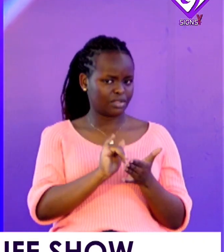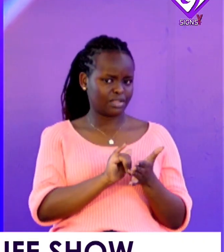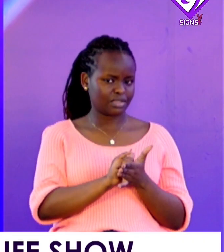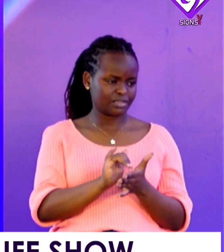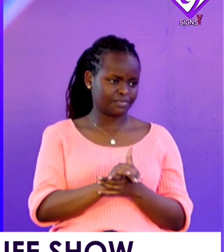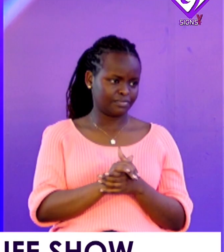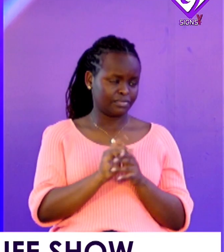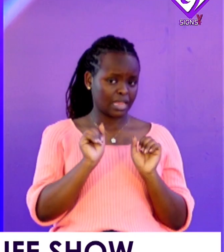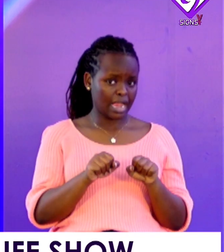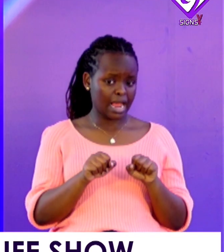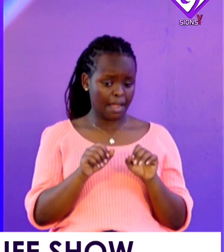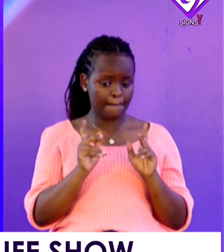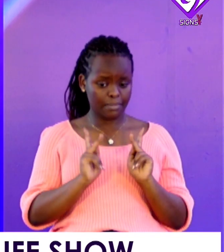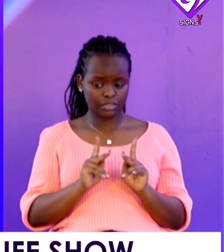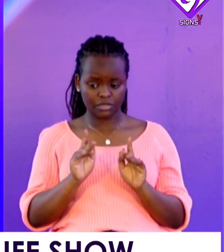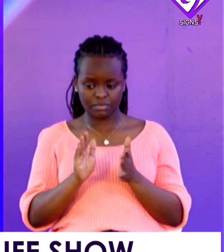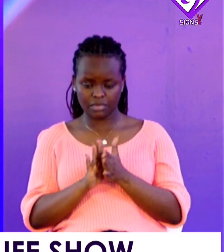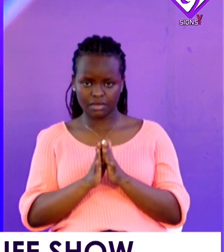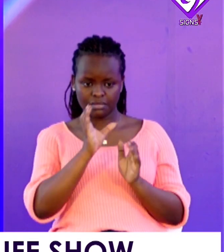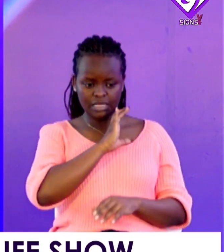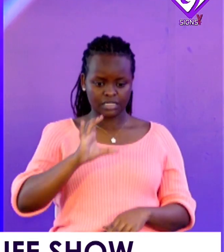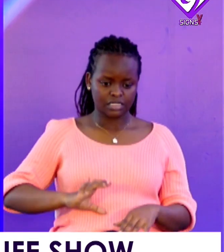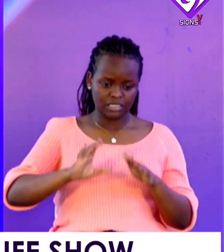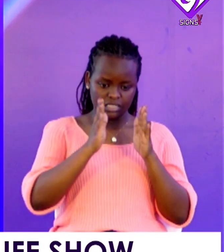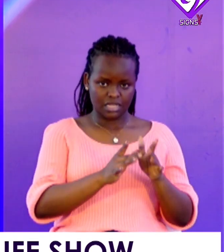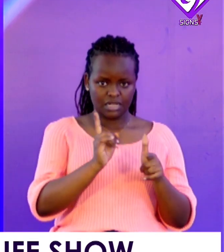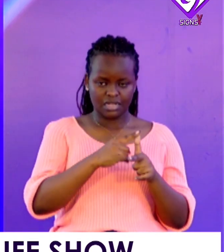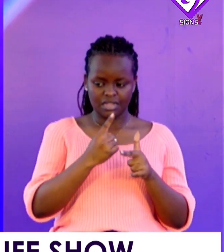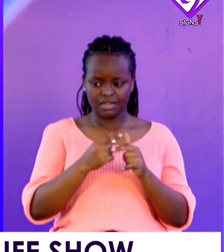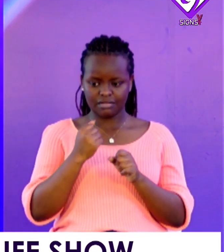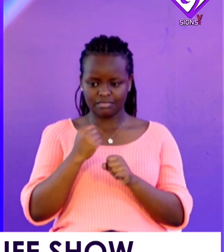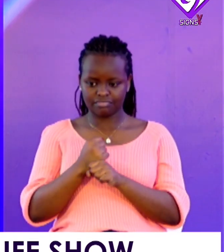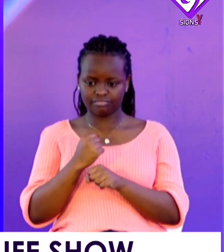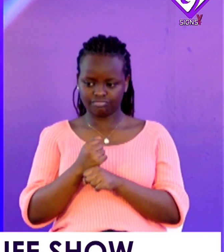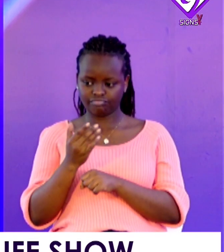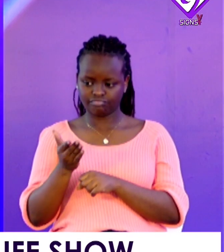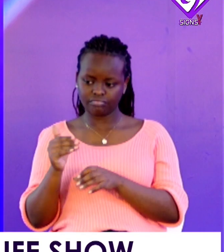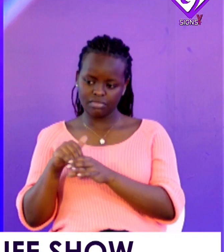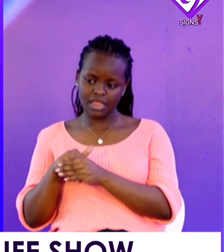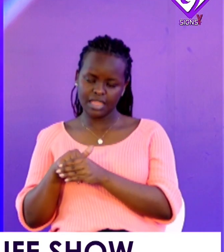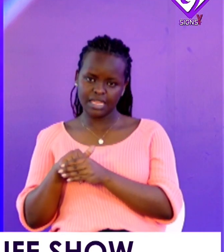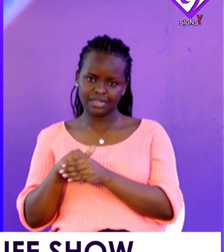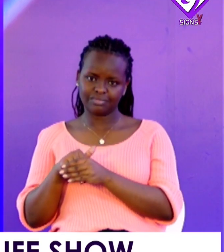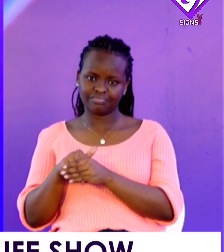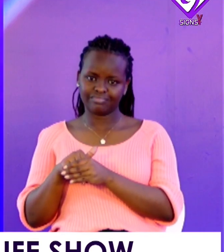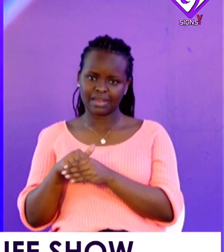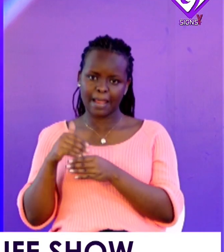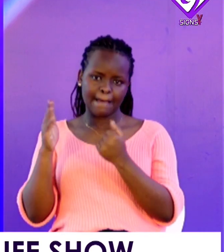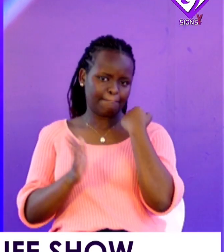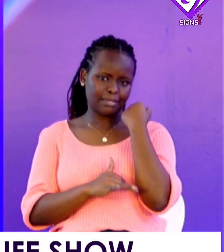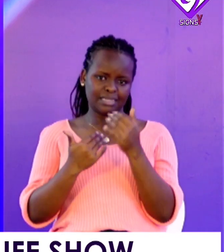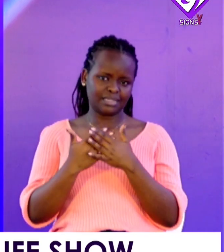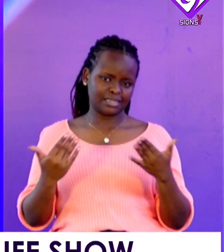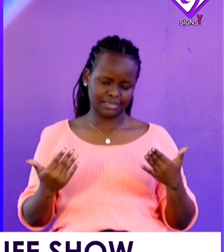Can someone be a Christian and still operate in hate, operate in malice, in